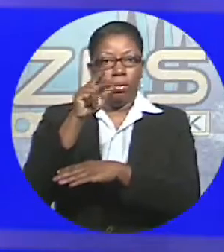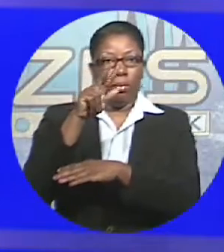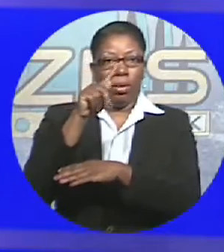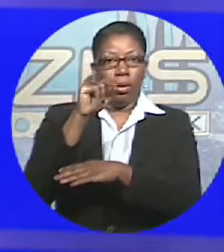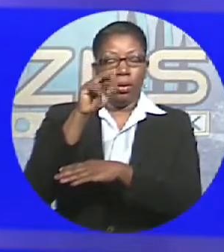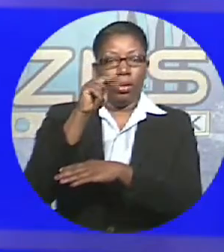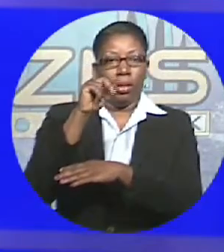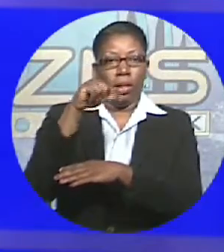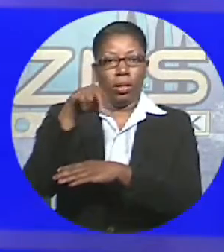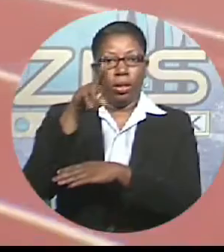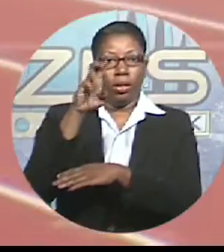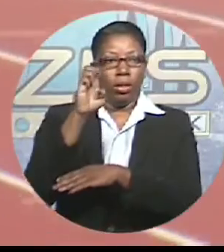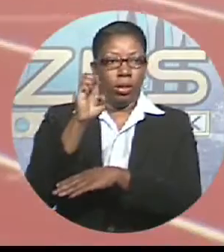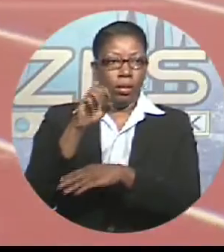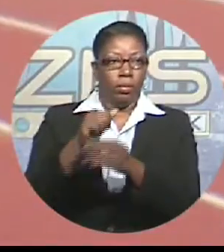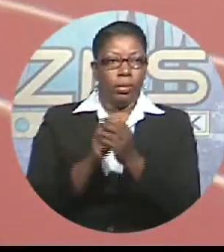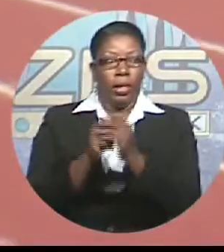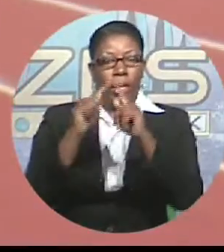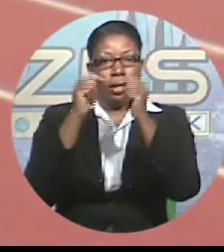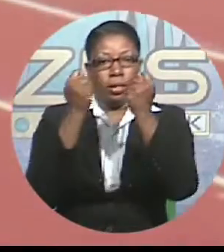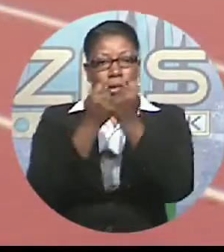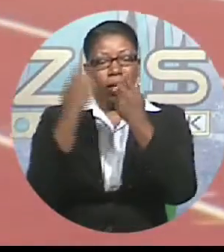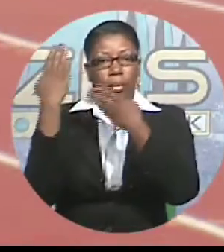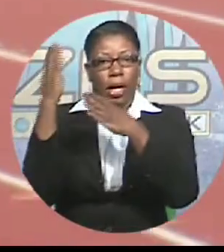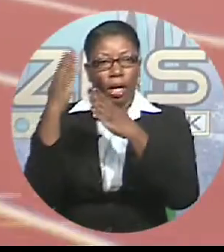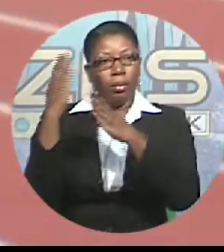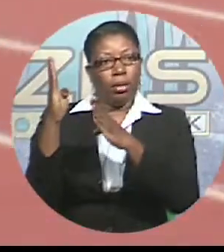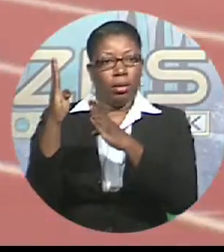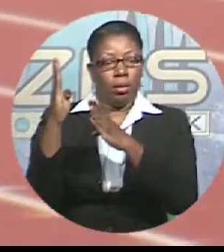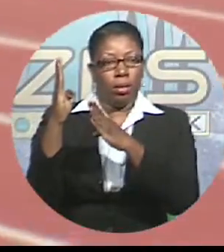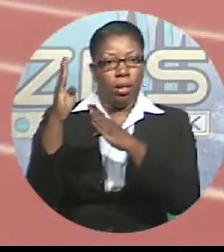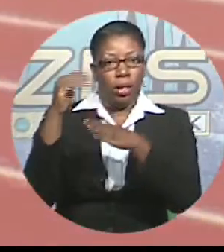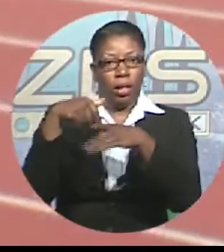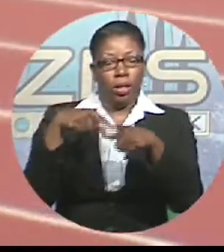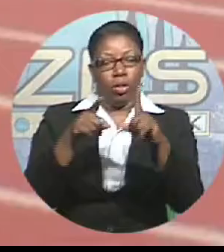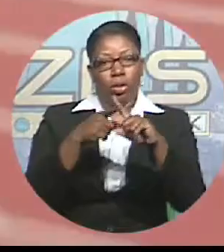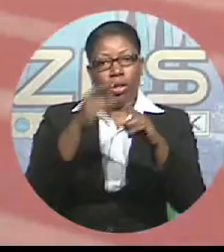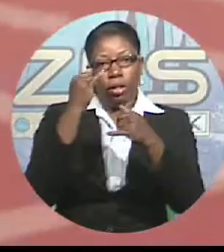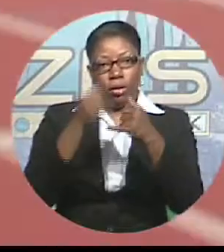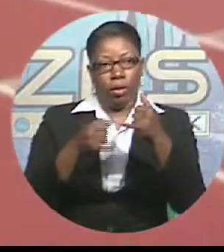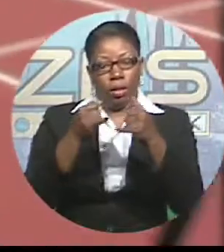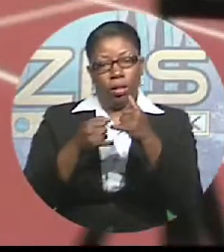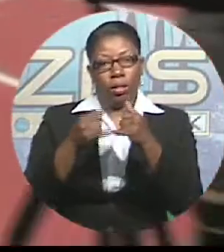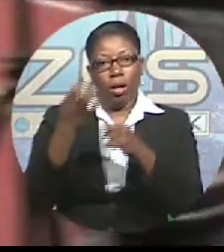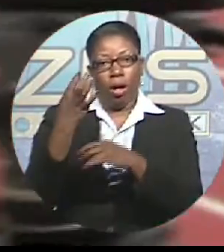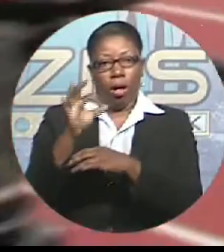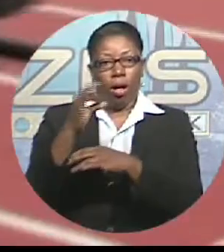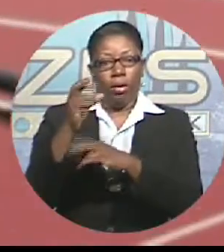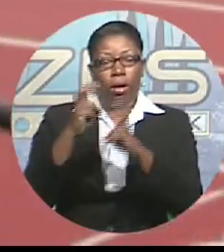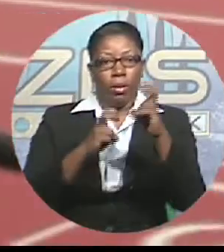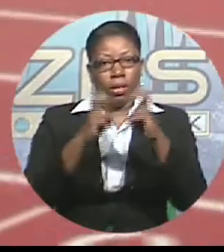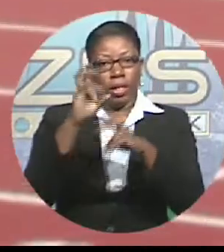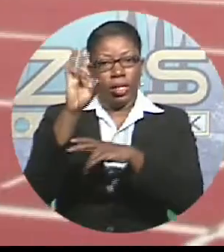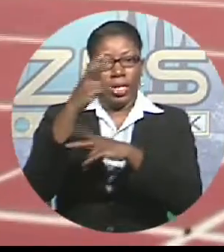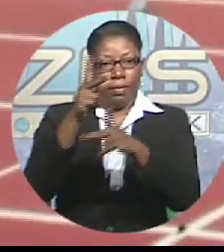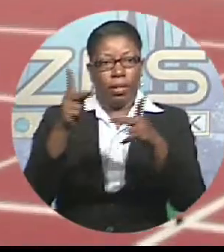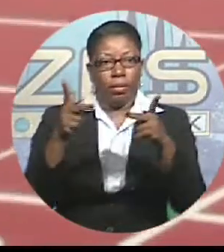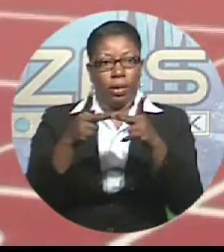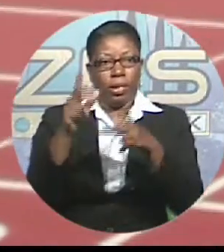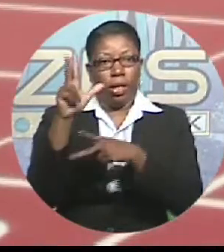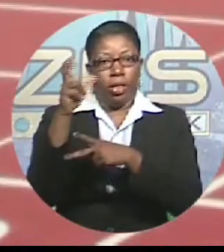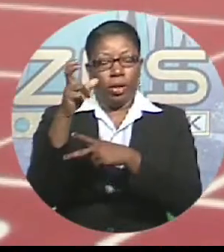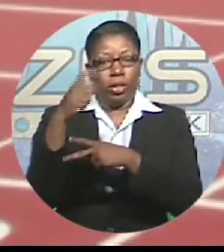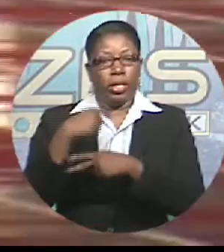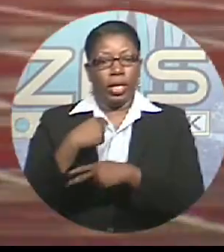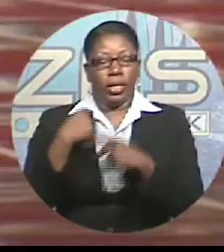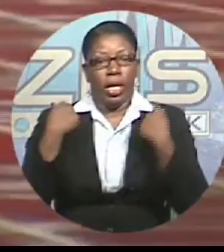has a recap. Team Bahamas has a lot of catching up to do as they head into the final session of competition in 7th place overall with 13